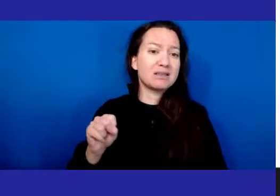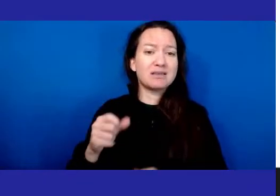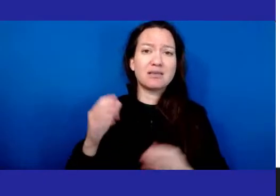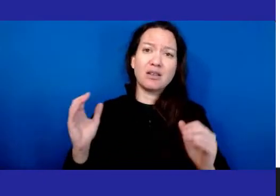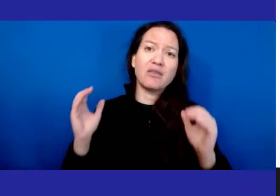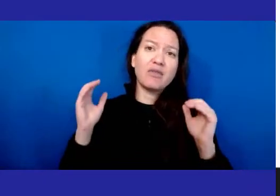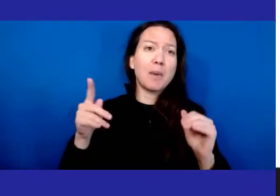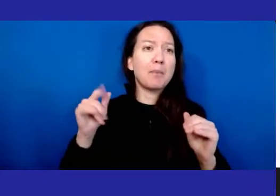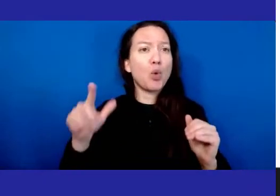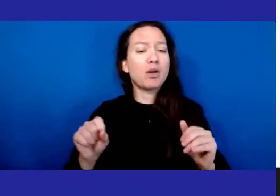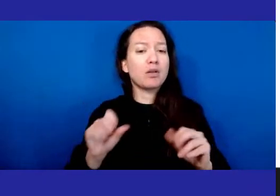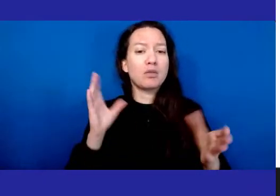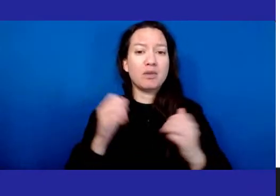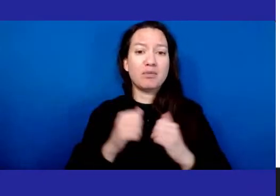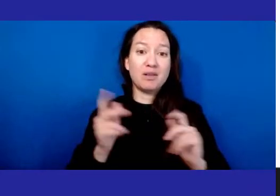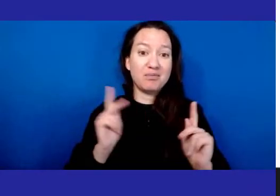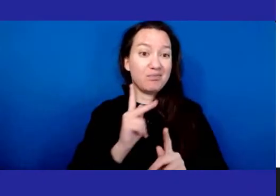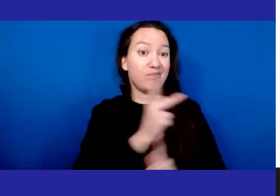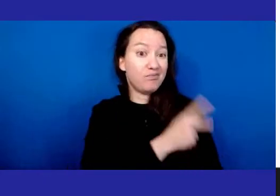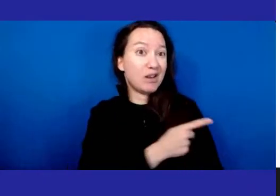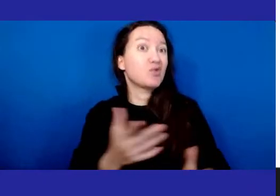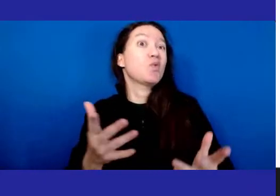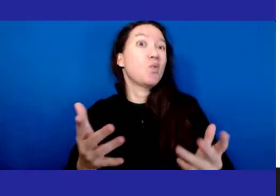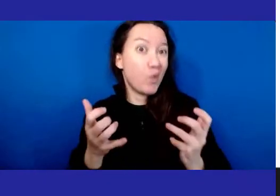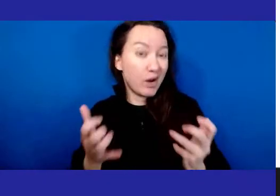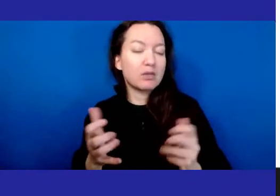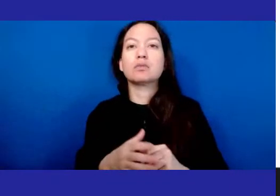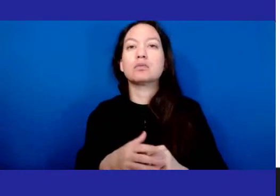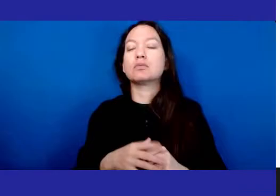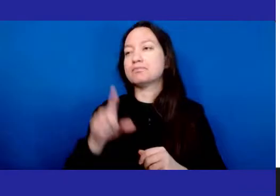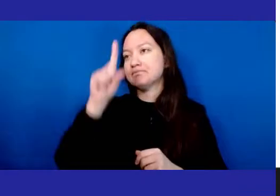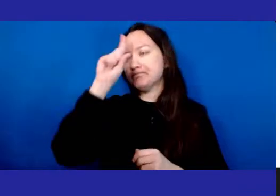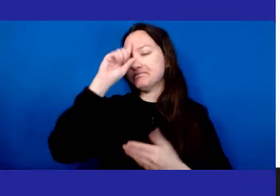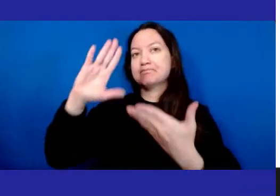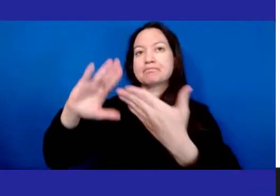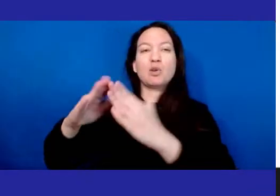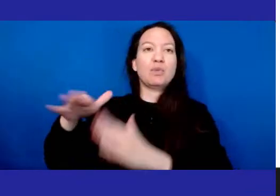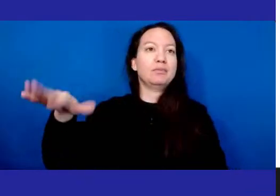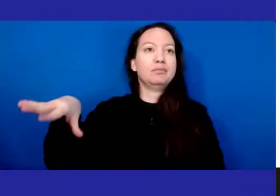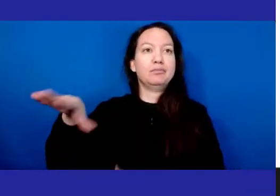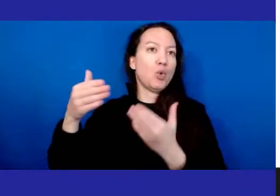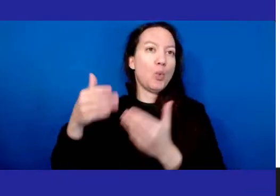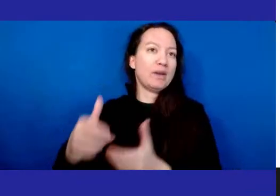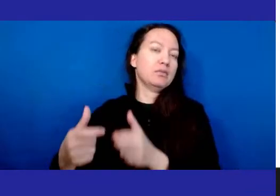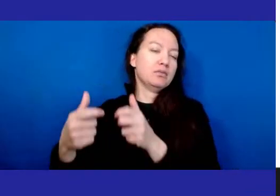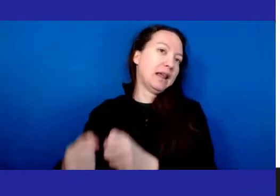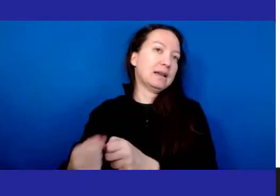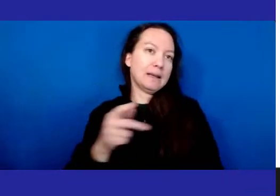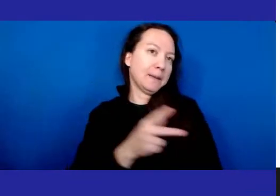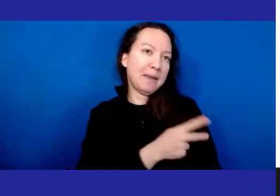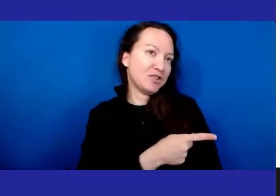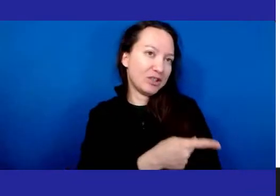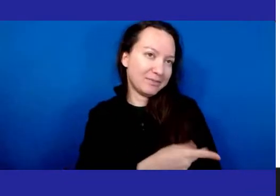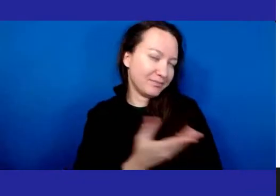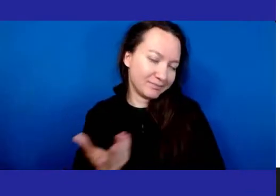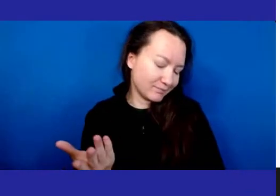versus the patients that want to do it that way. I think in the community, people just go ahead and text their patients.